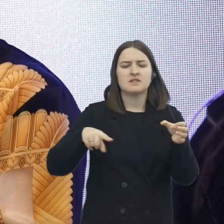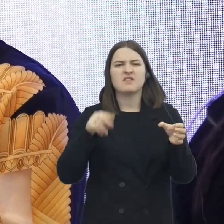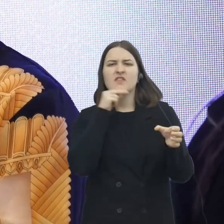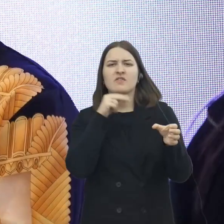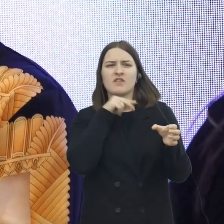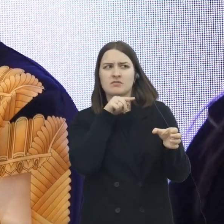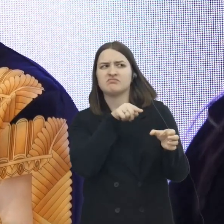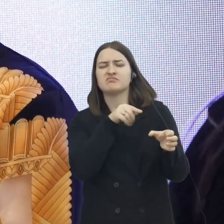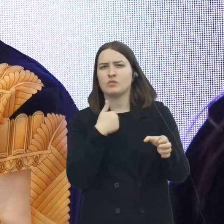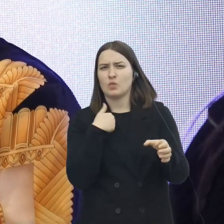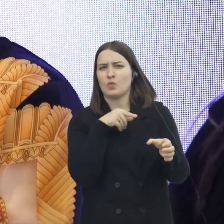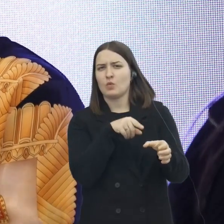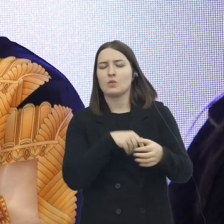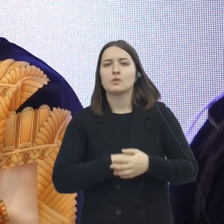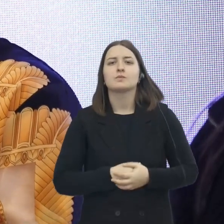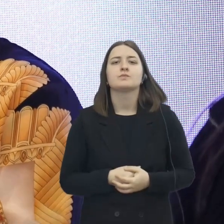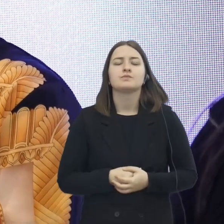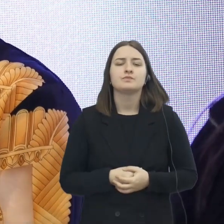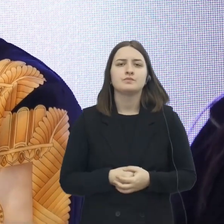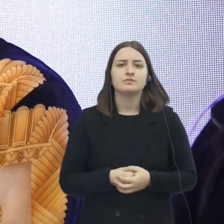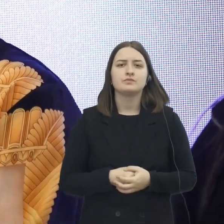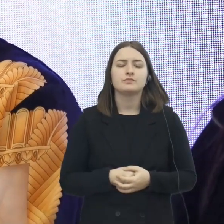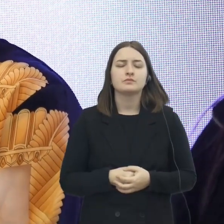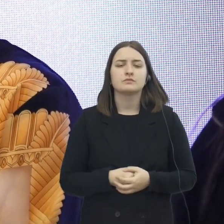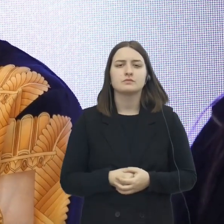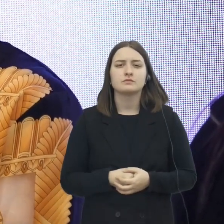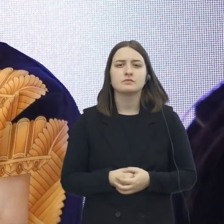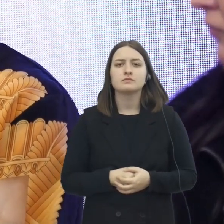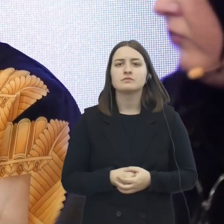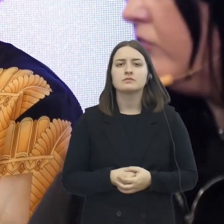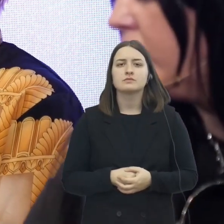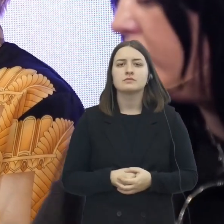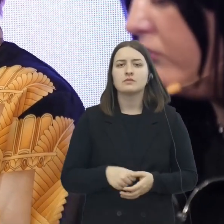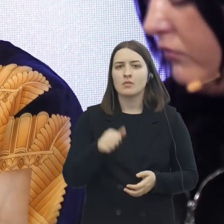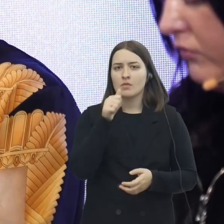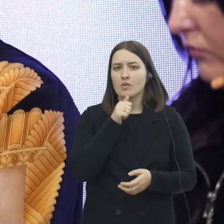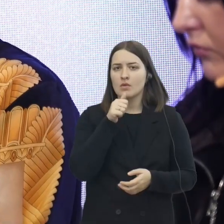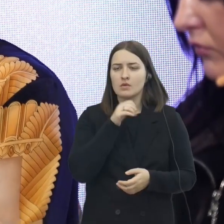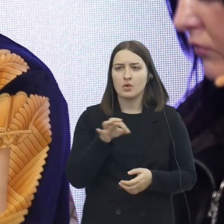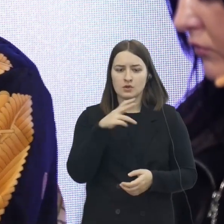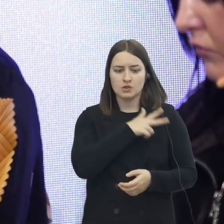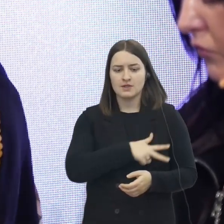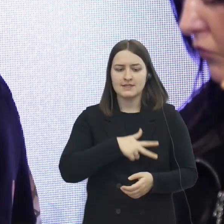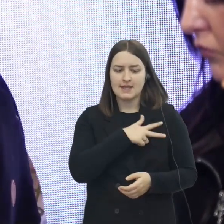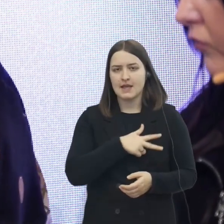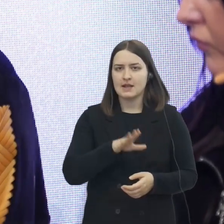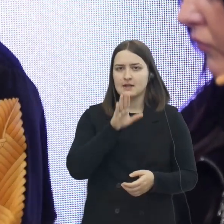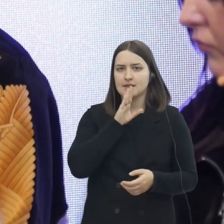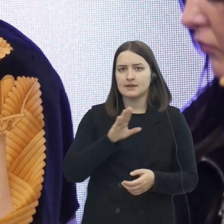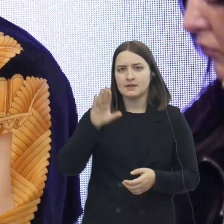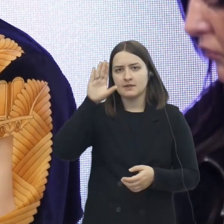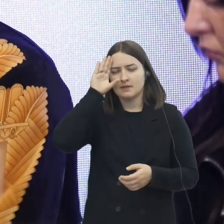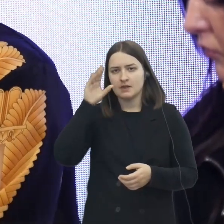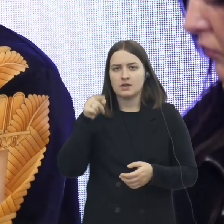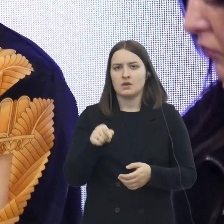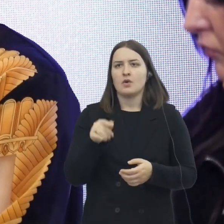or transgender people. Of course there's other groups, for example immigrants, that are blamed for it, or for example, in UK, before